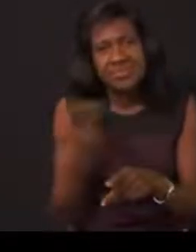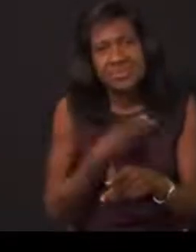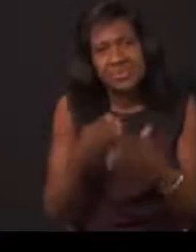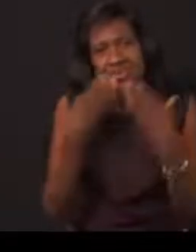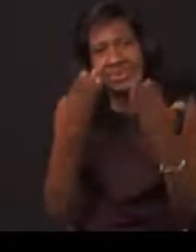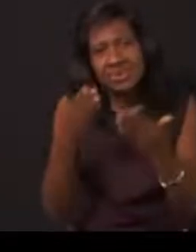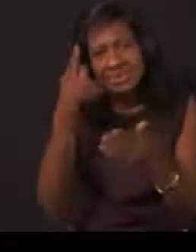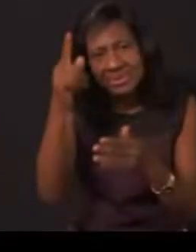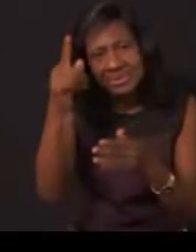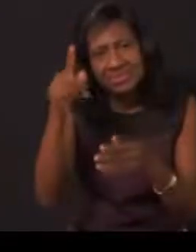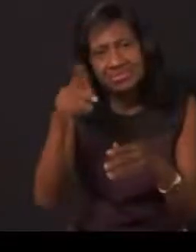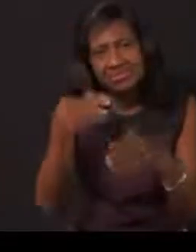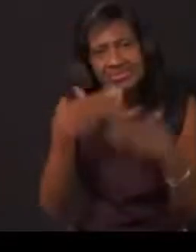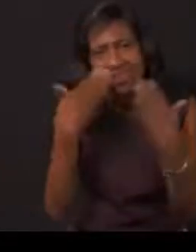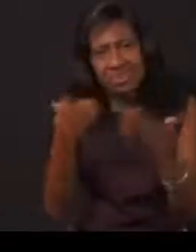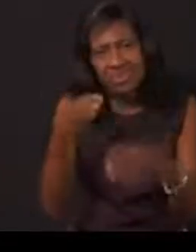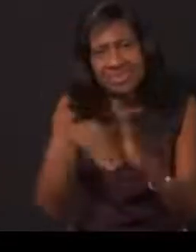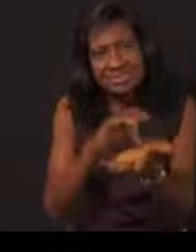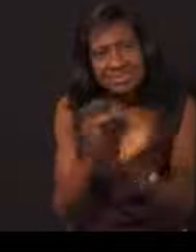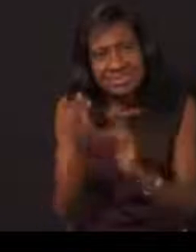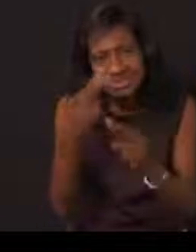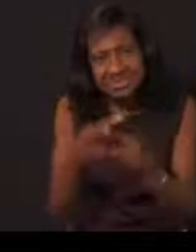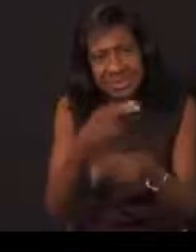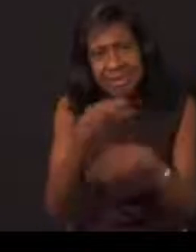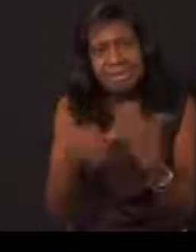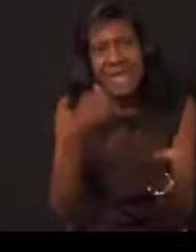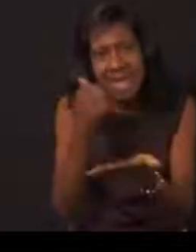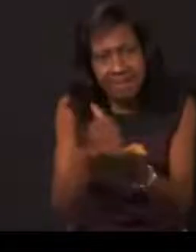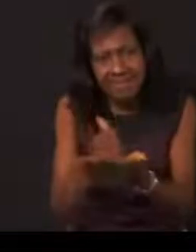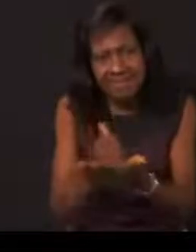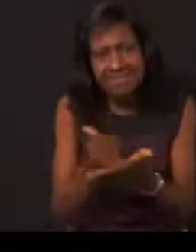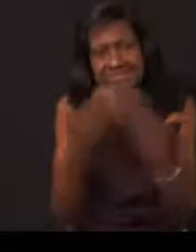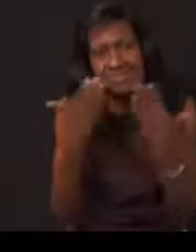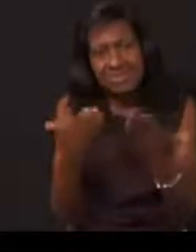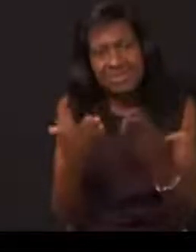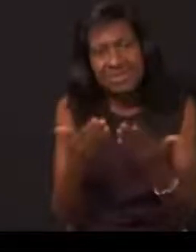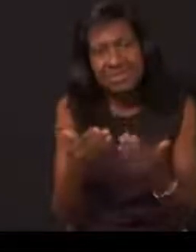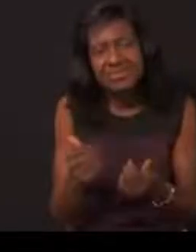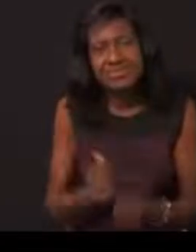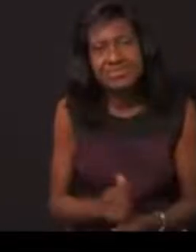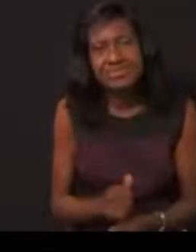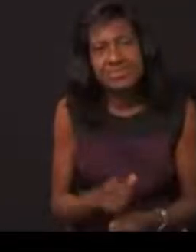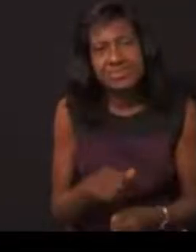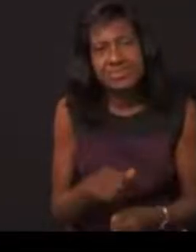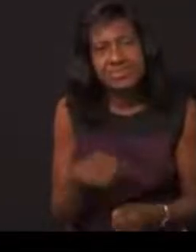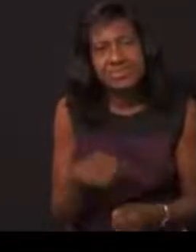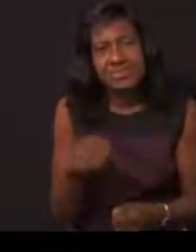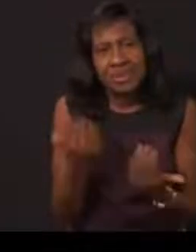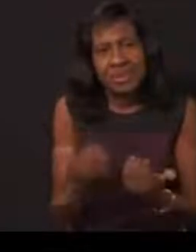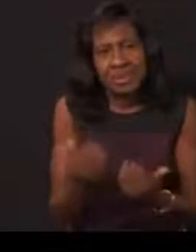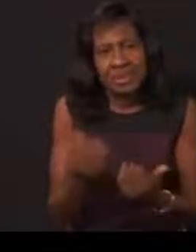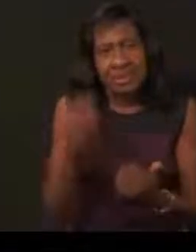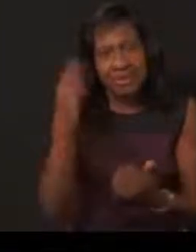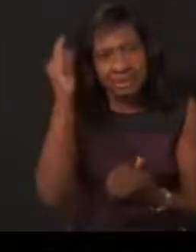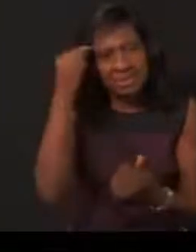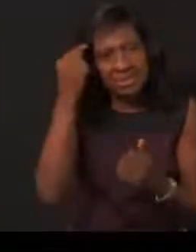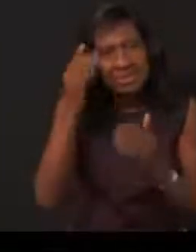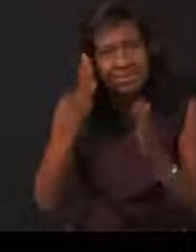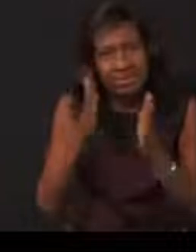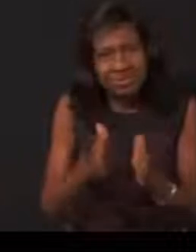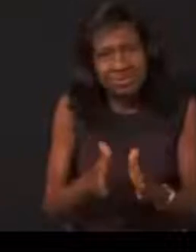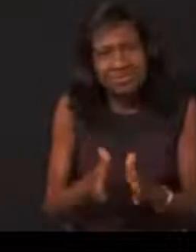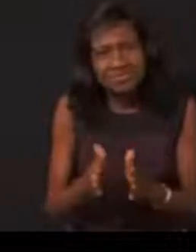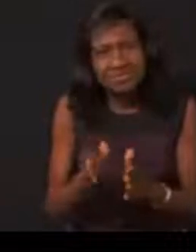name. Amen. And thank you, Pastor Haylock. We now welcome our panelists, His Excellency Governor Martin